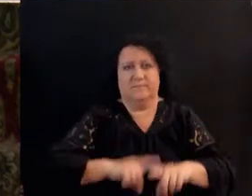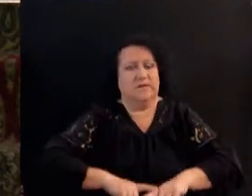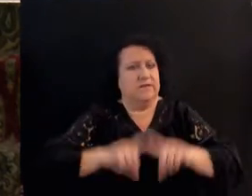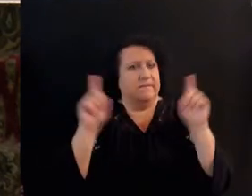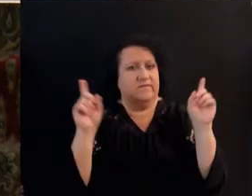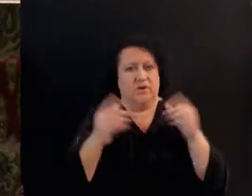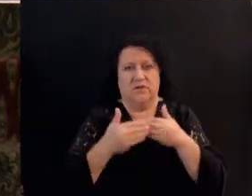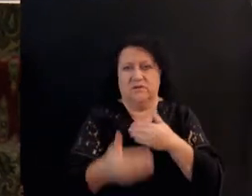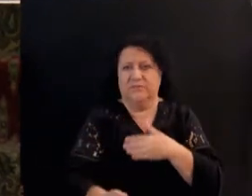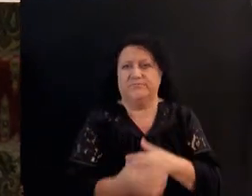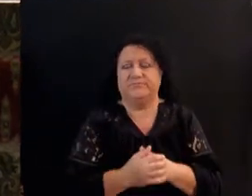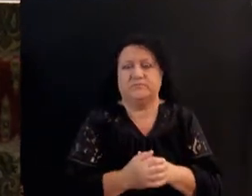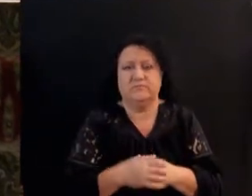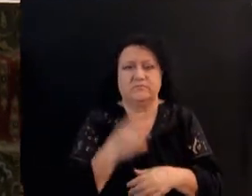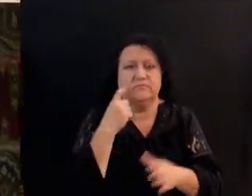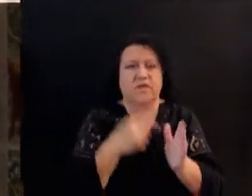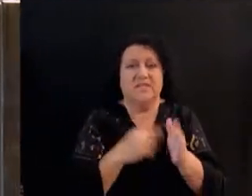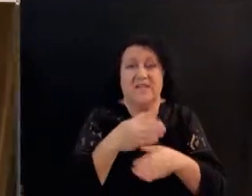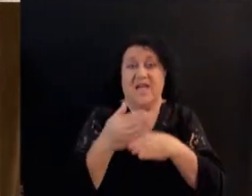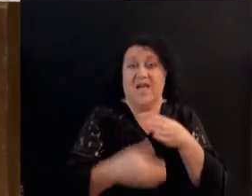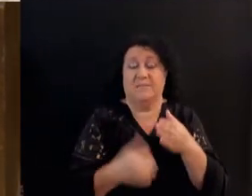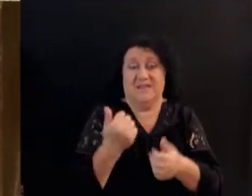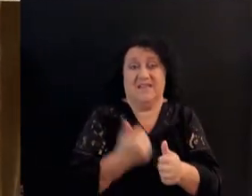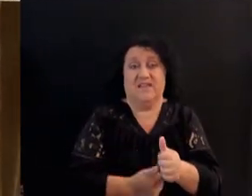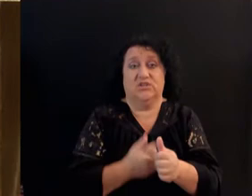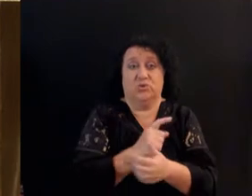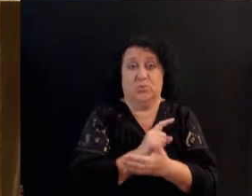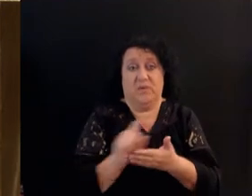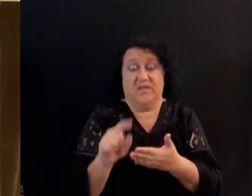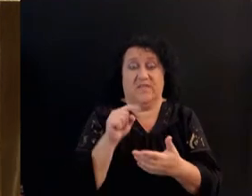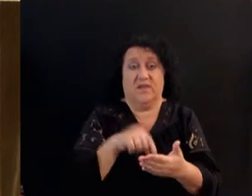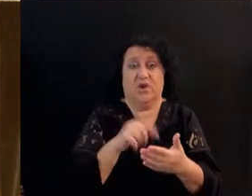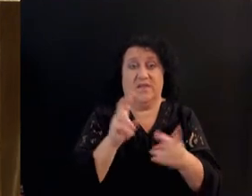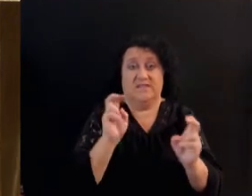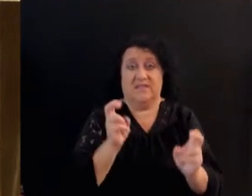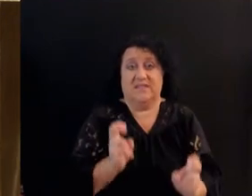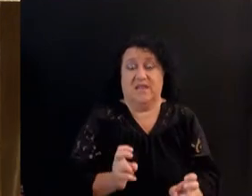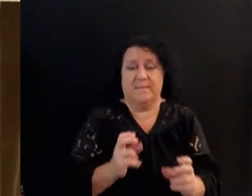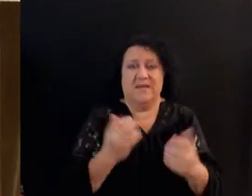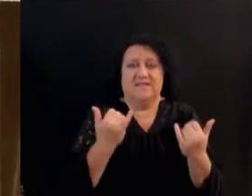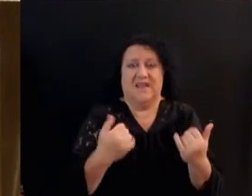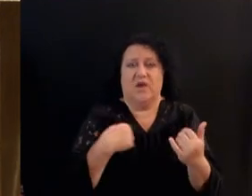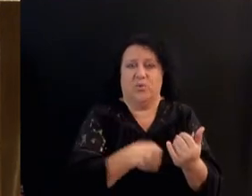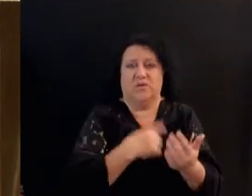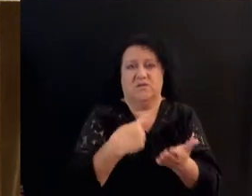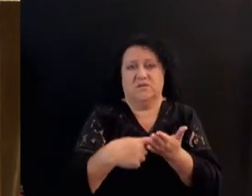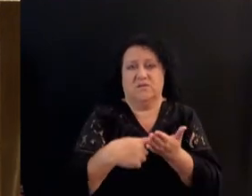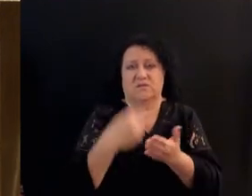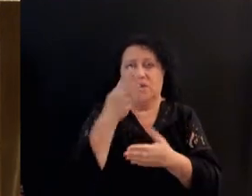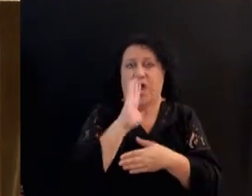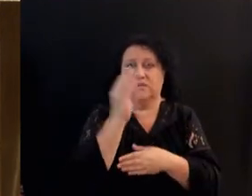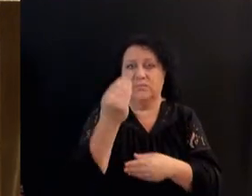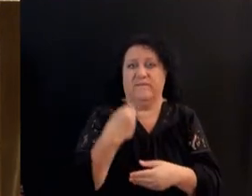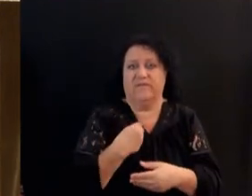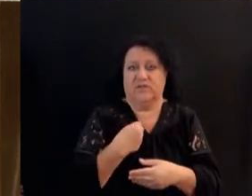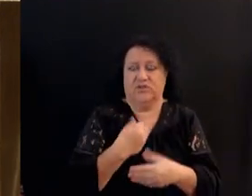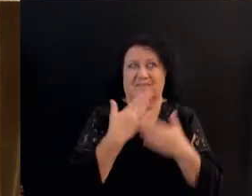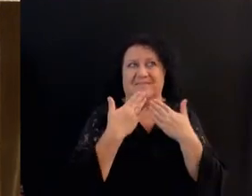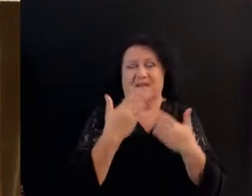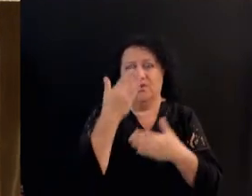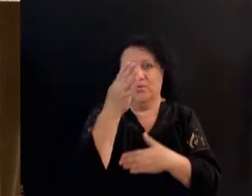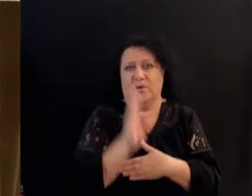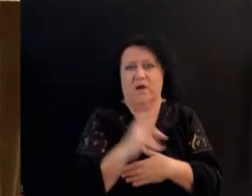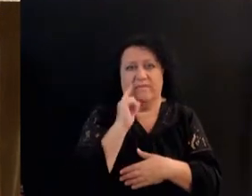notice, and I'll talk more about it at the end, but each week there is a theme. And today we're going to be talking about God's provision and thanking God for